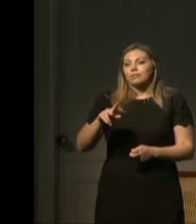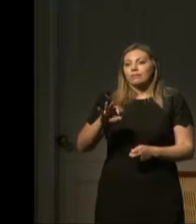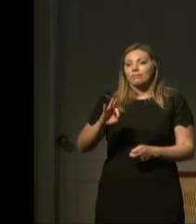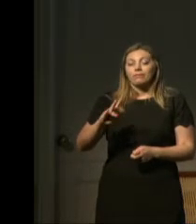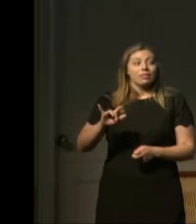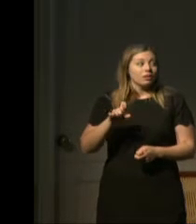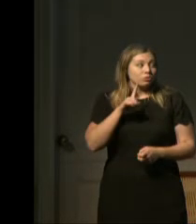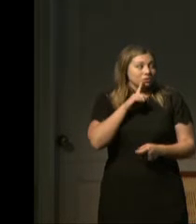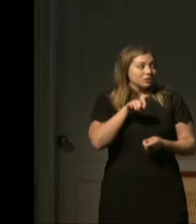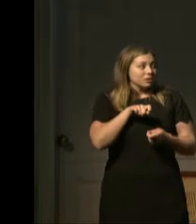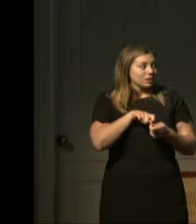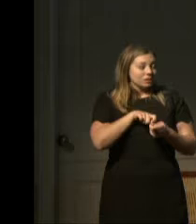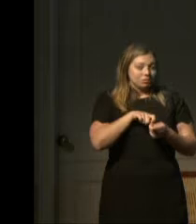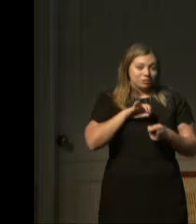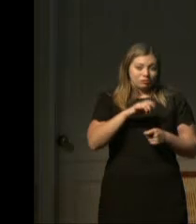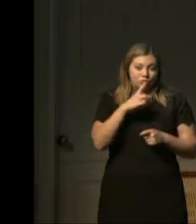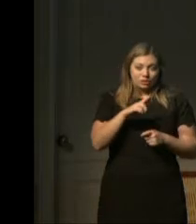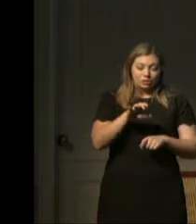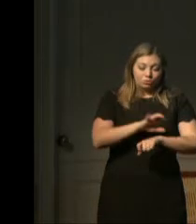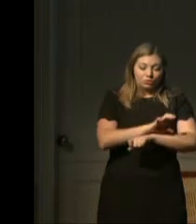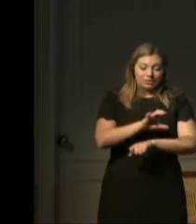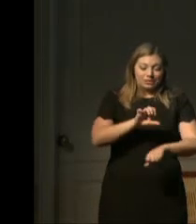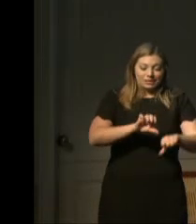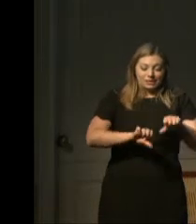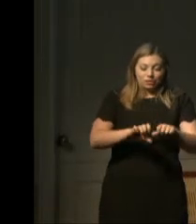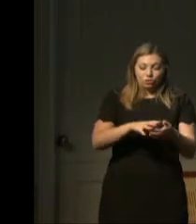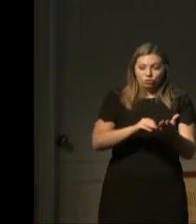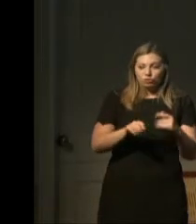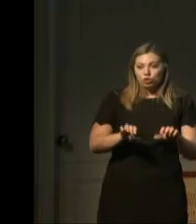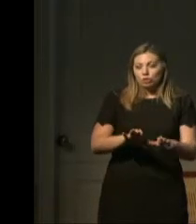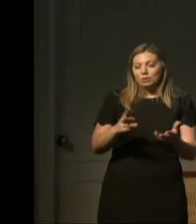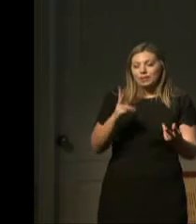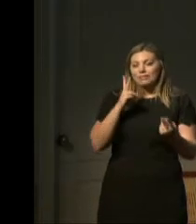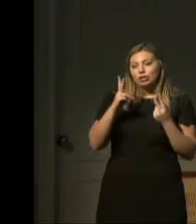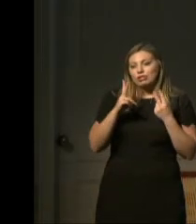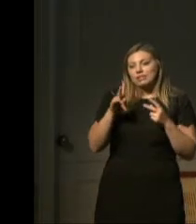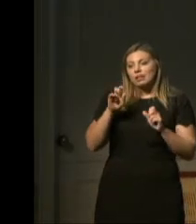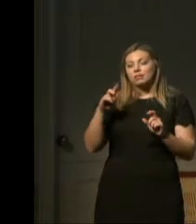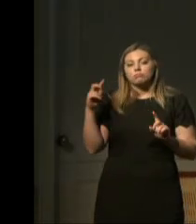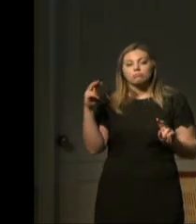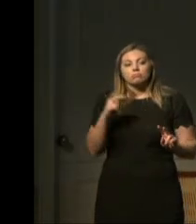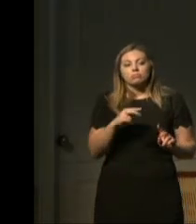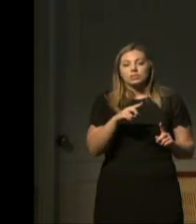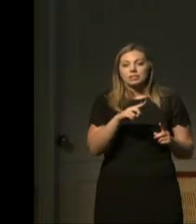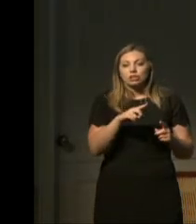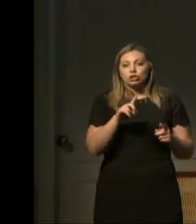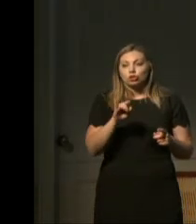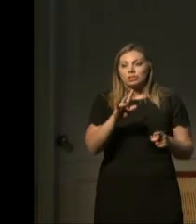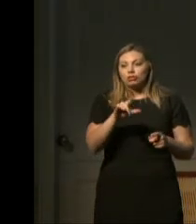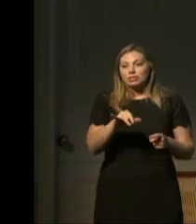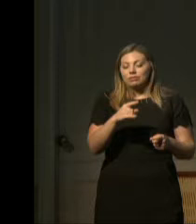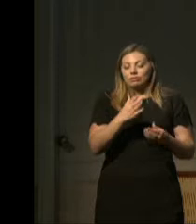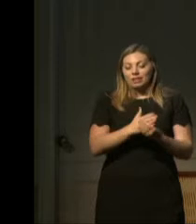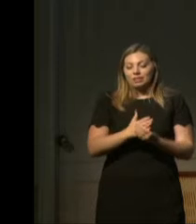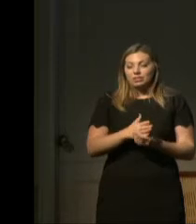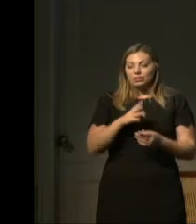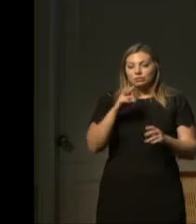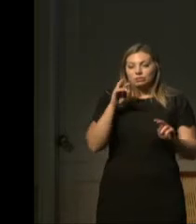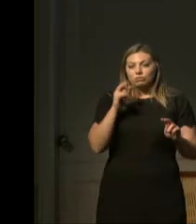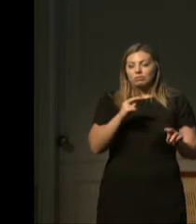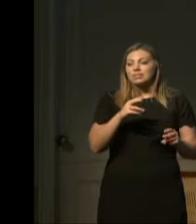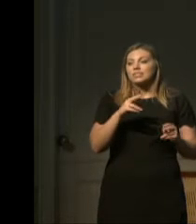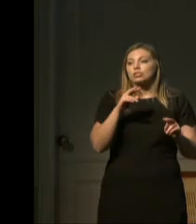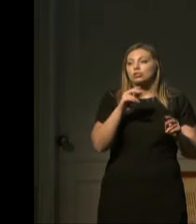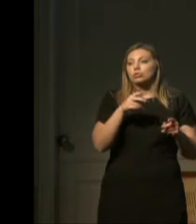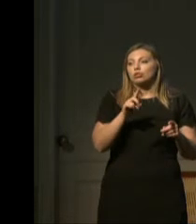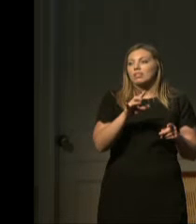useful for computer science students who are doing visualization, where they can point to a directory of files, a directory of images, and